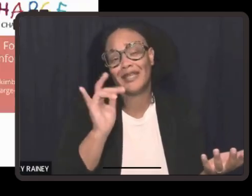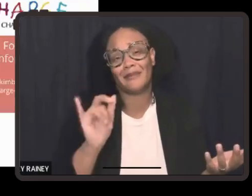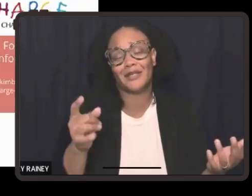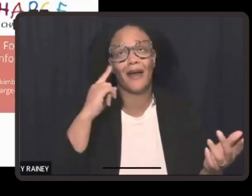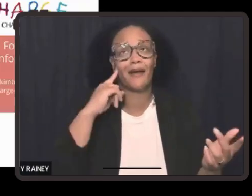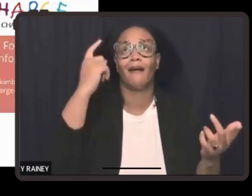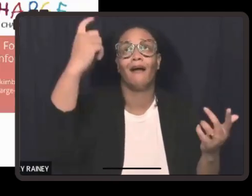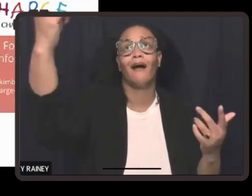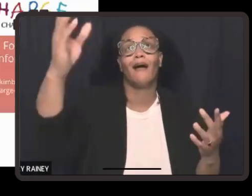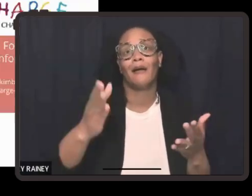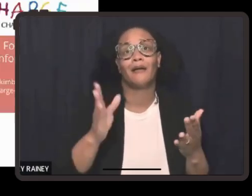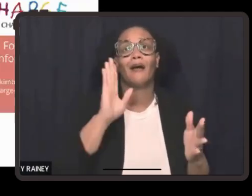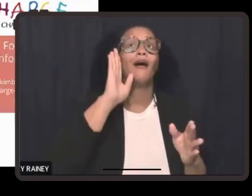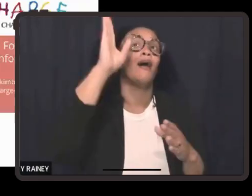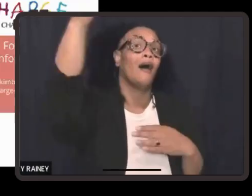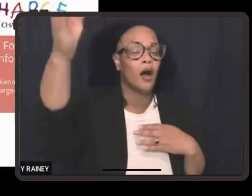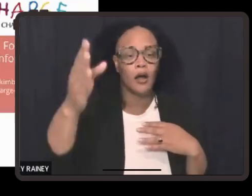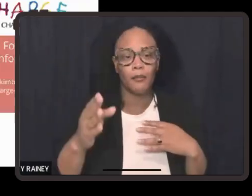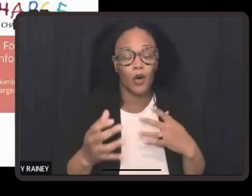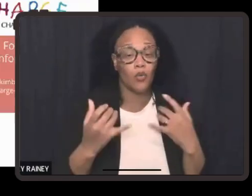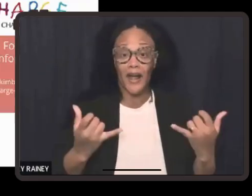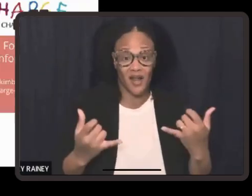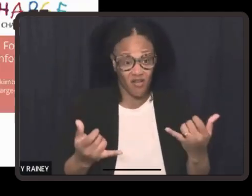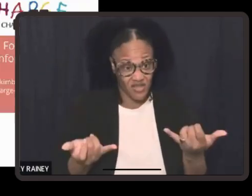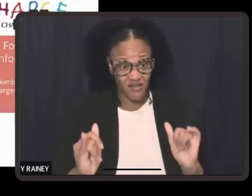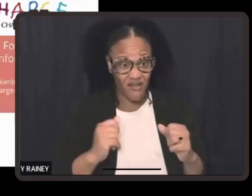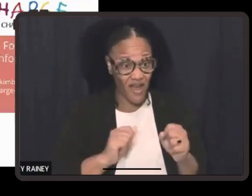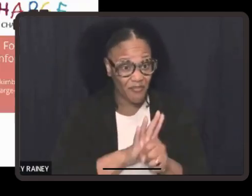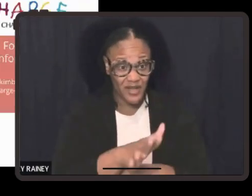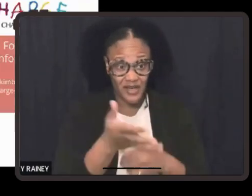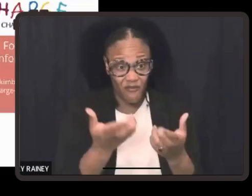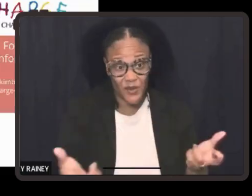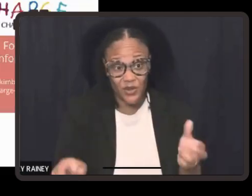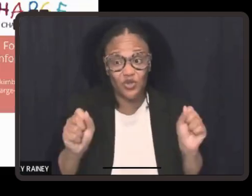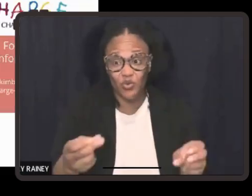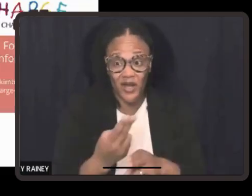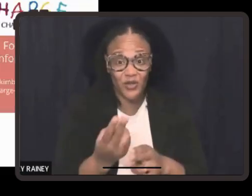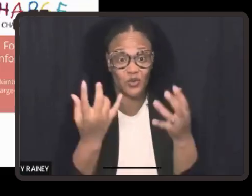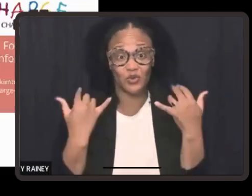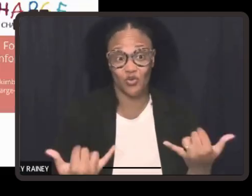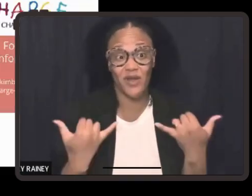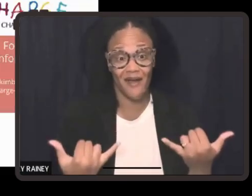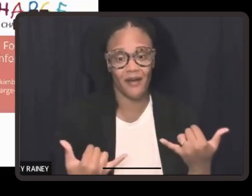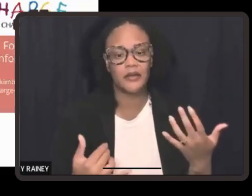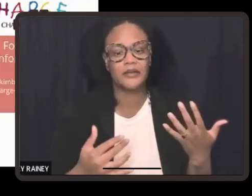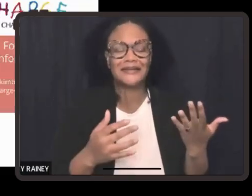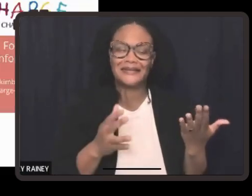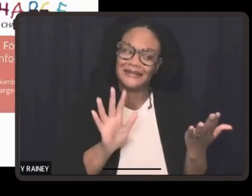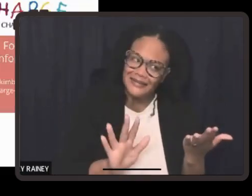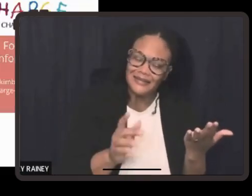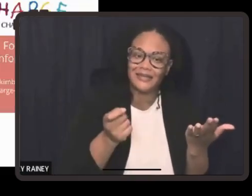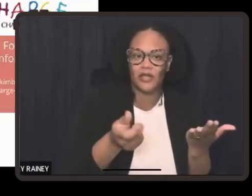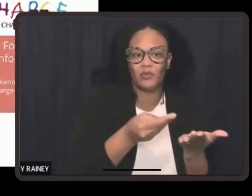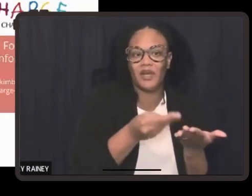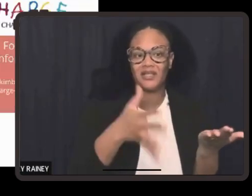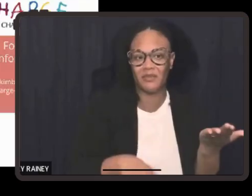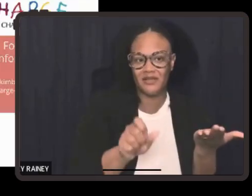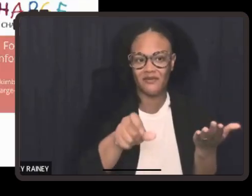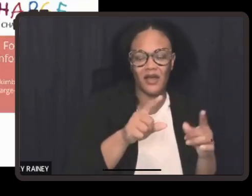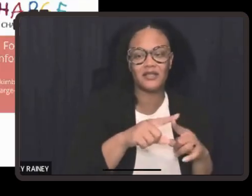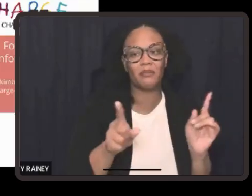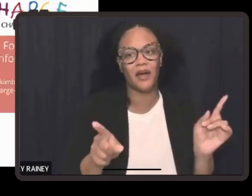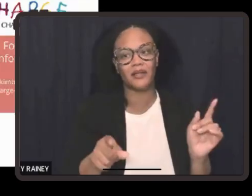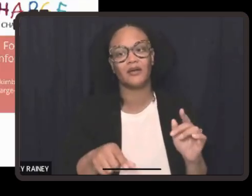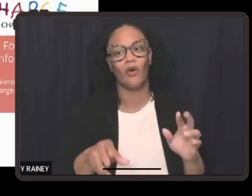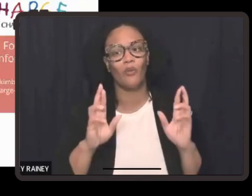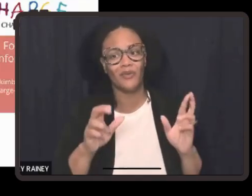are things out there that you can use. So let's I'm afraid they're a little bit expensive, but not that expensive. And